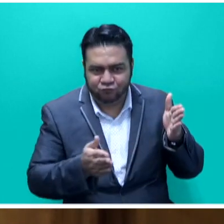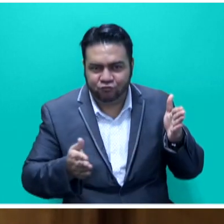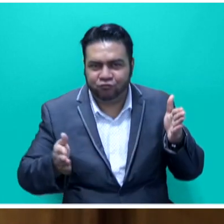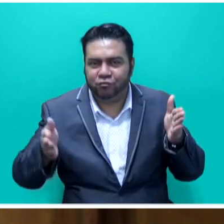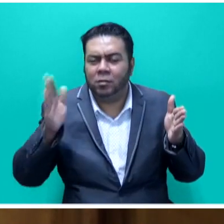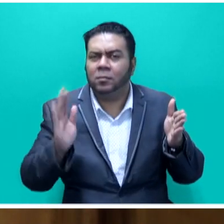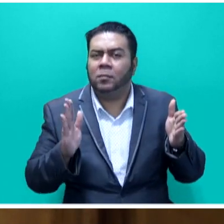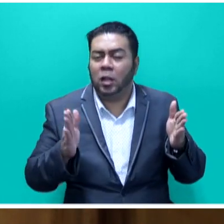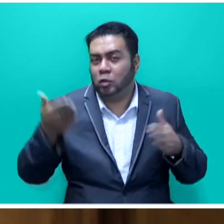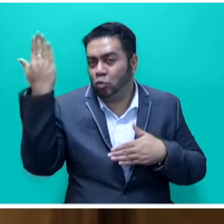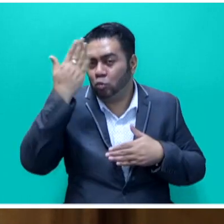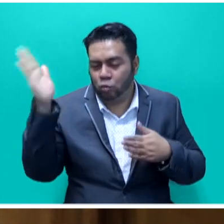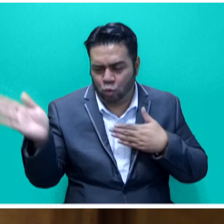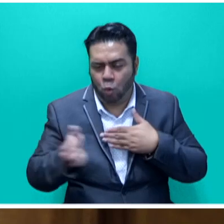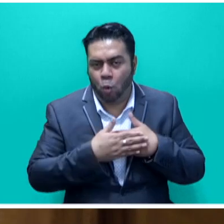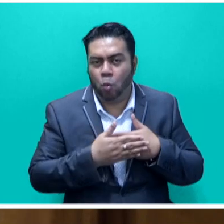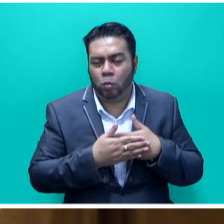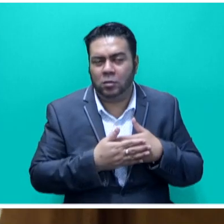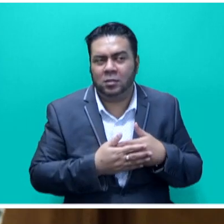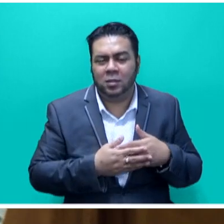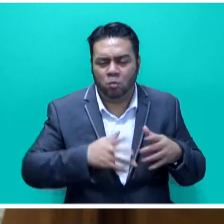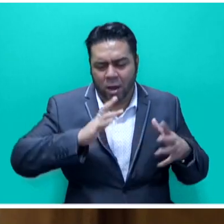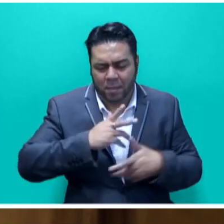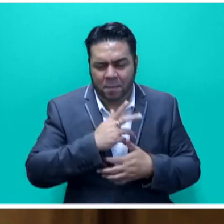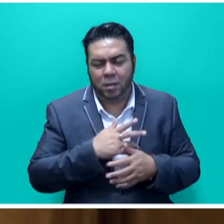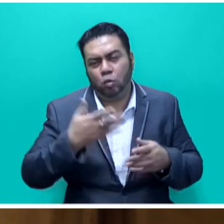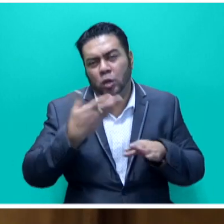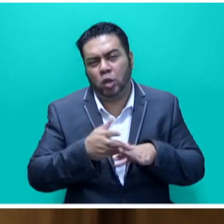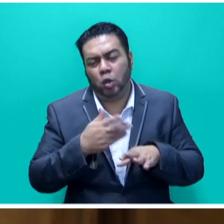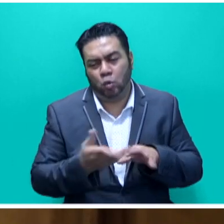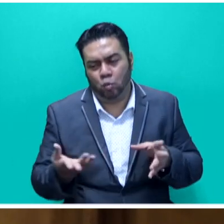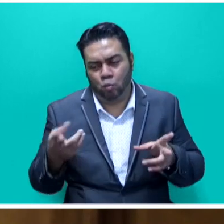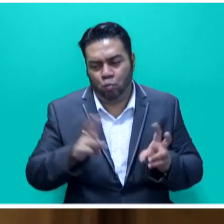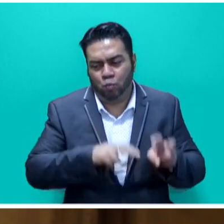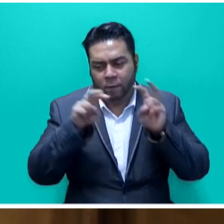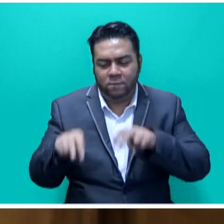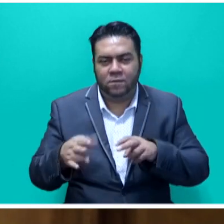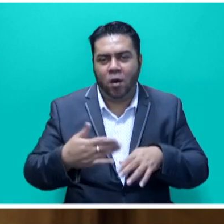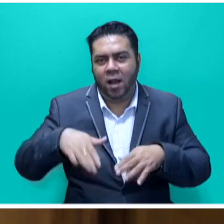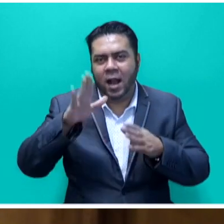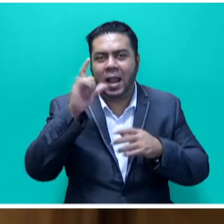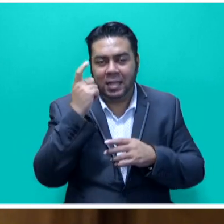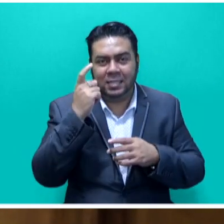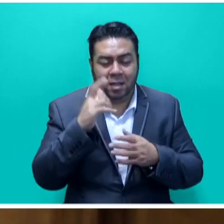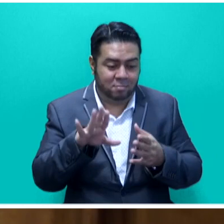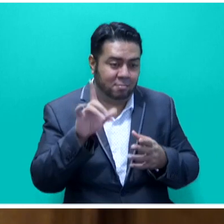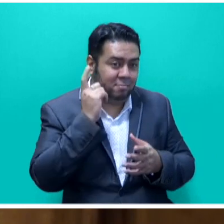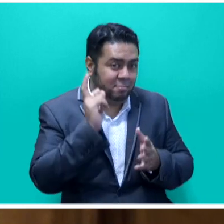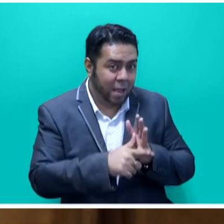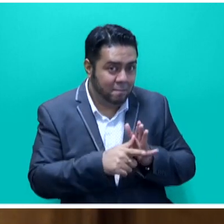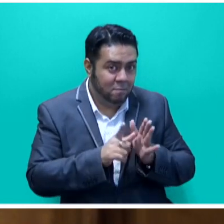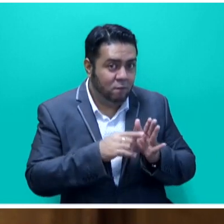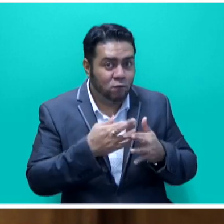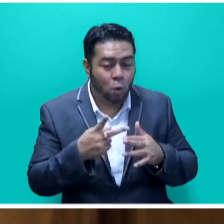school closure on their education, the challenge of adapting to new methods and modes of attending classes, time away from the extracurricular activities for